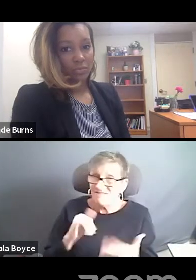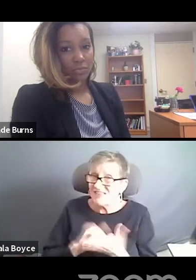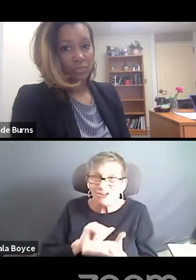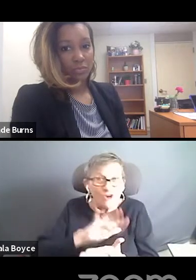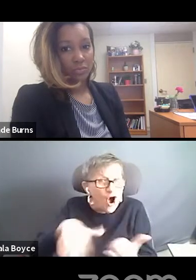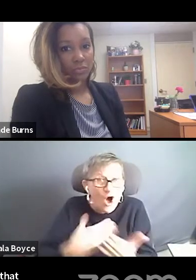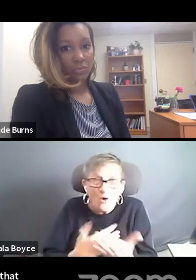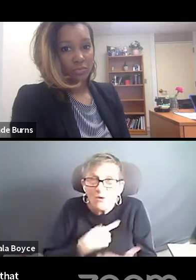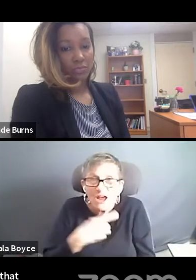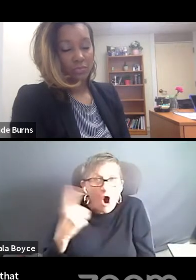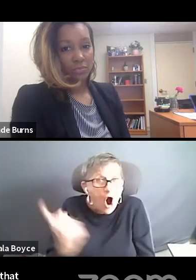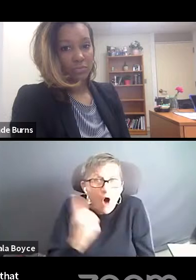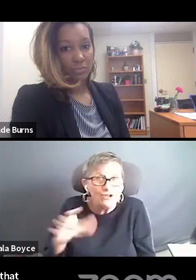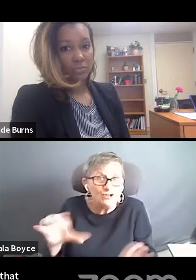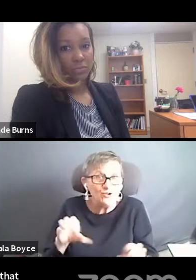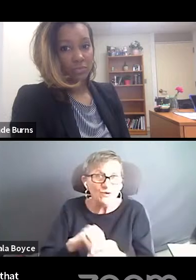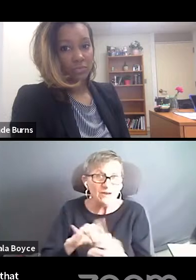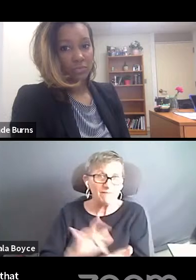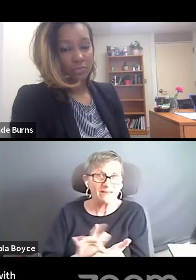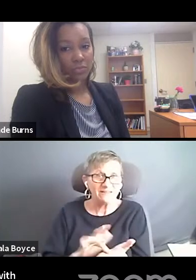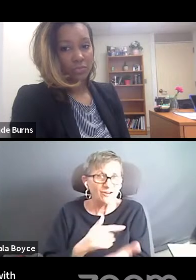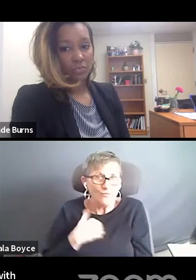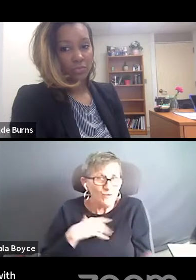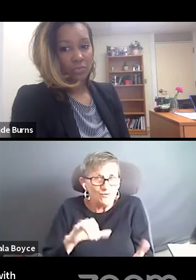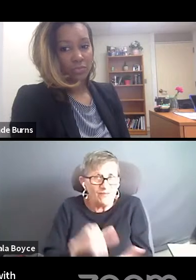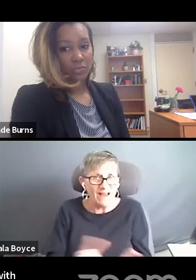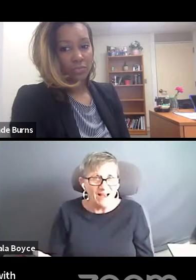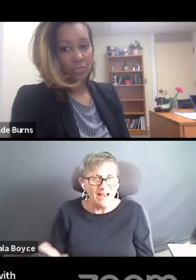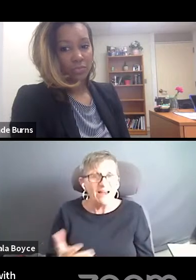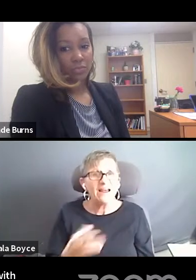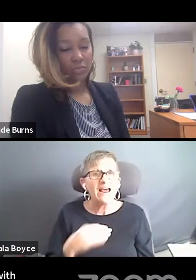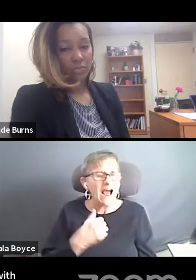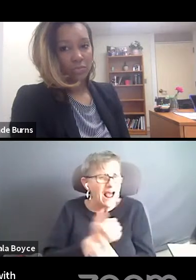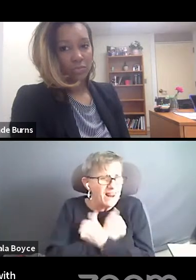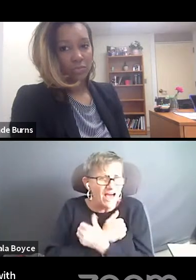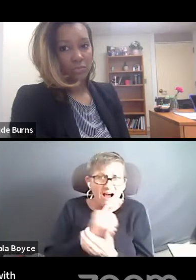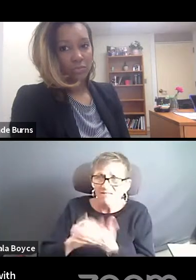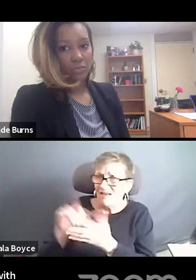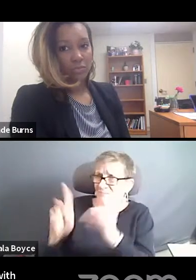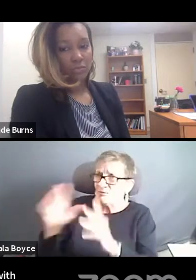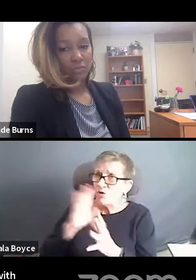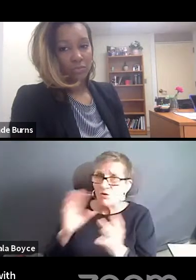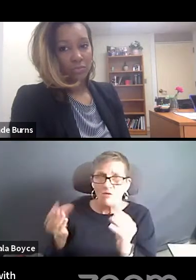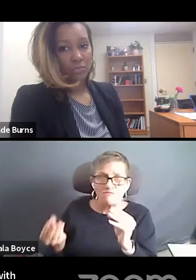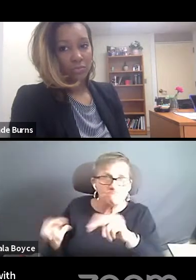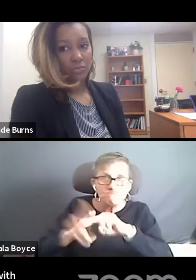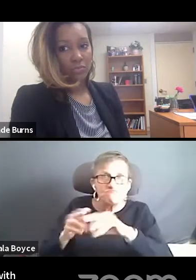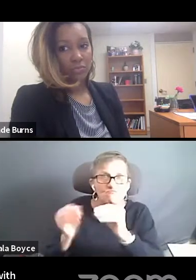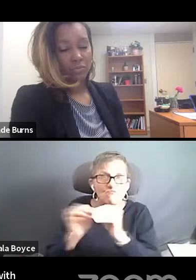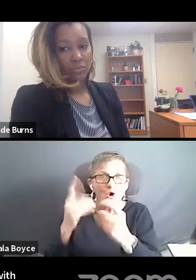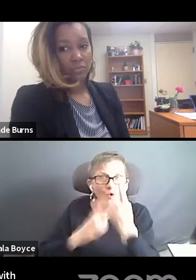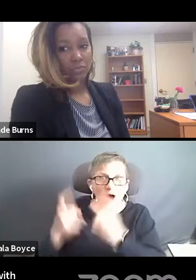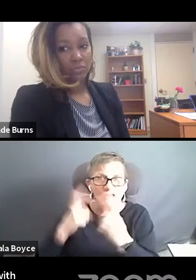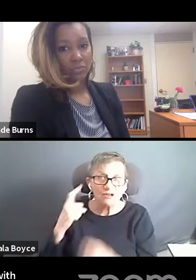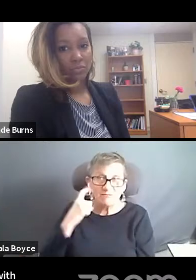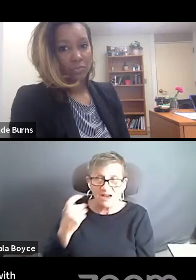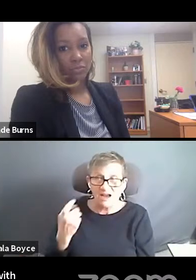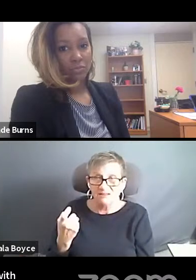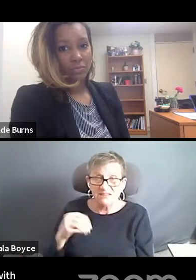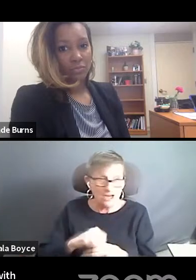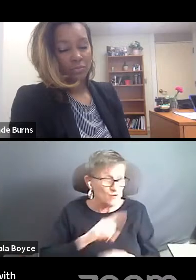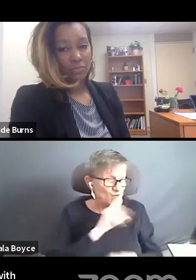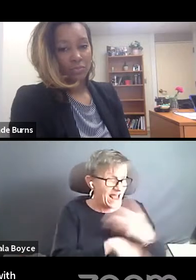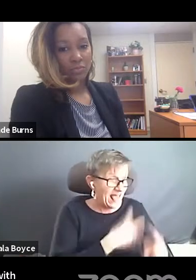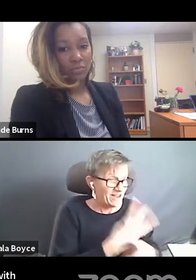medicine. And so I actually really love the fact that people are asking more questions, because in reality, people don't ask